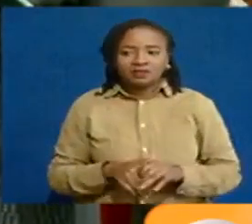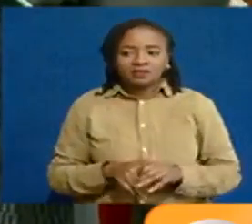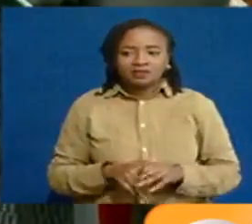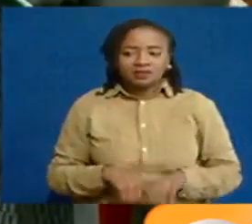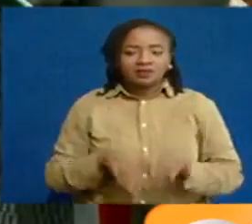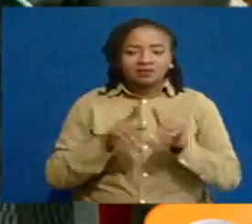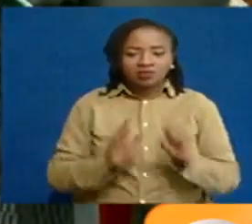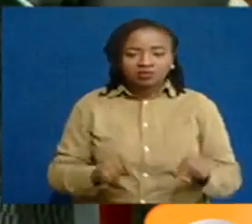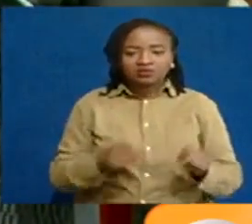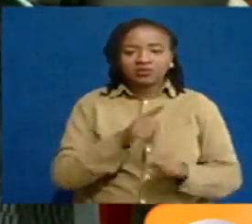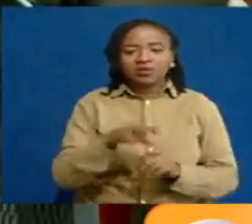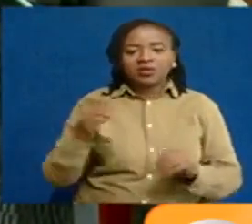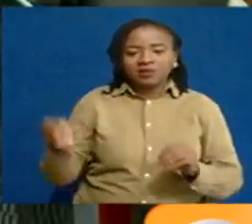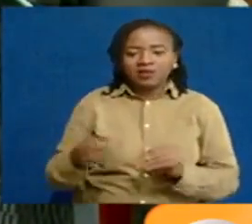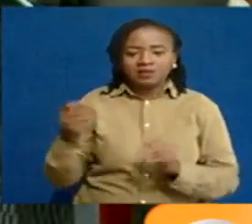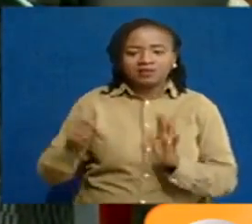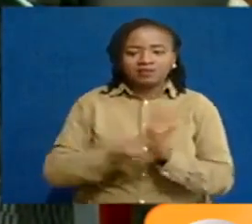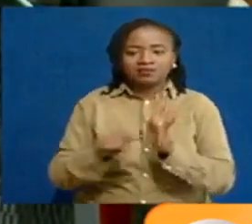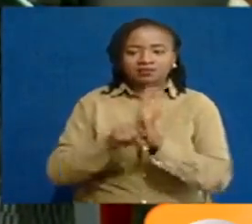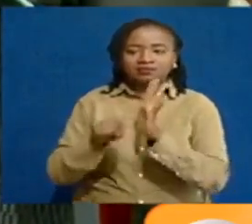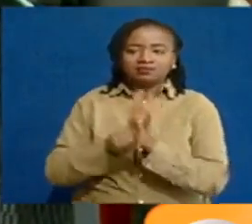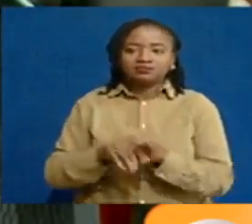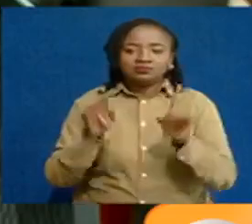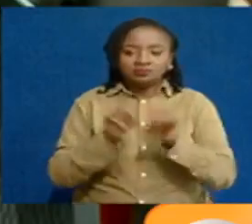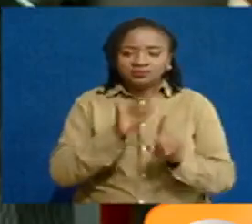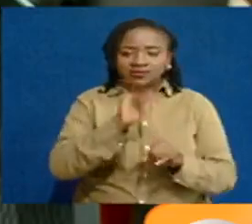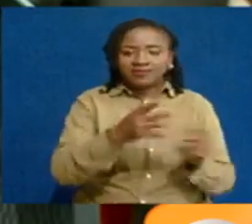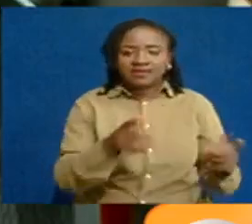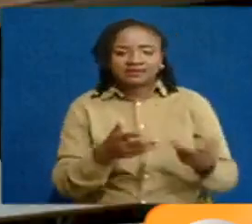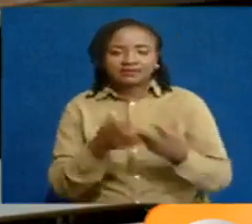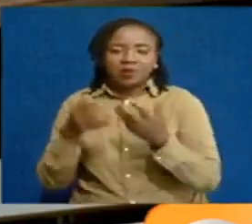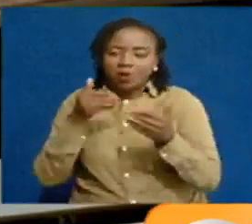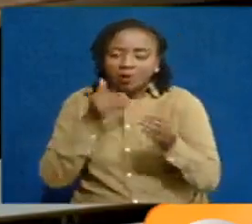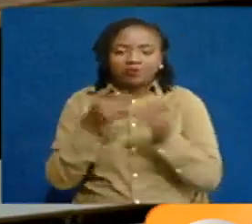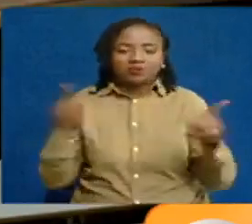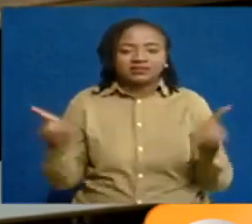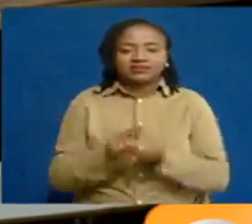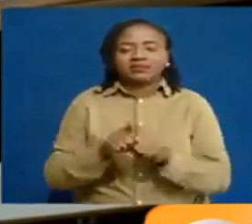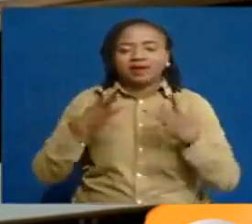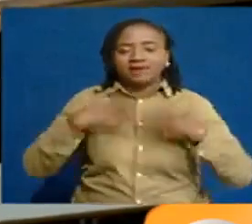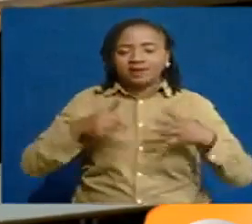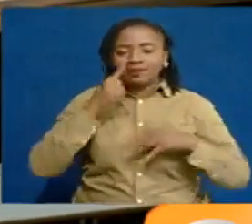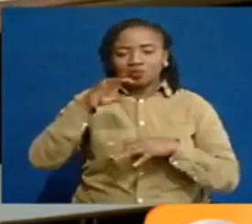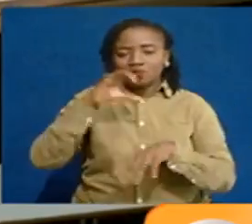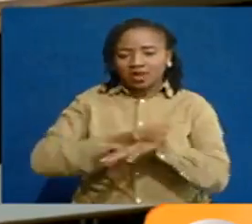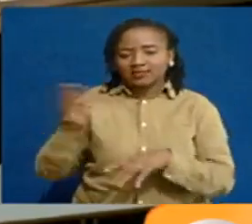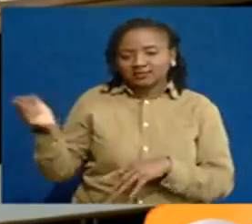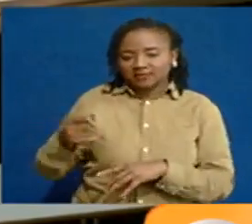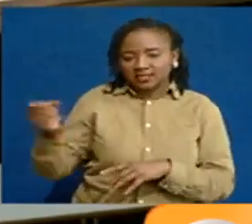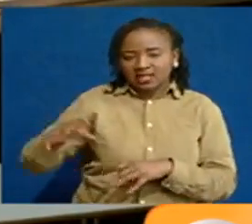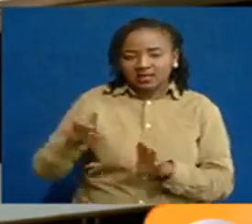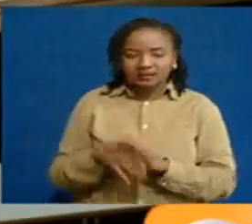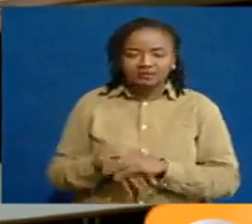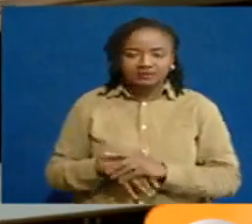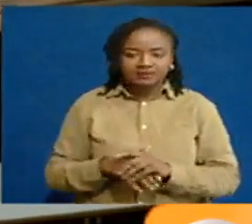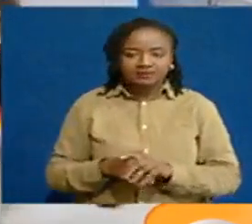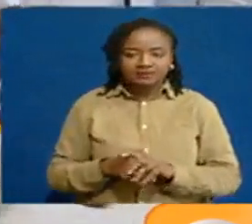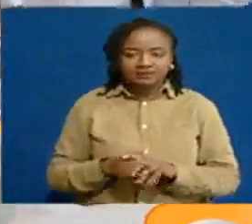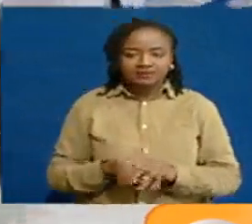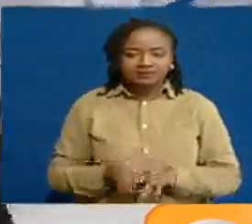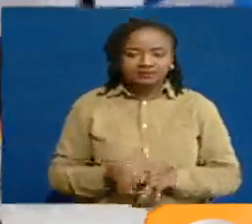almost similar to the people who are employed. The MPs also questioned the implementation of